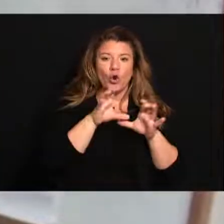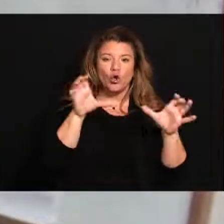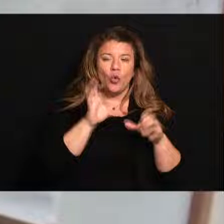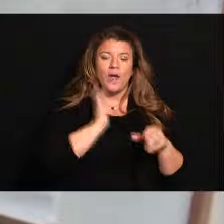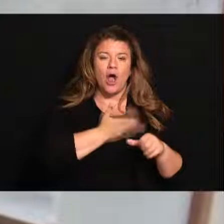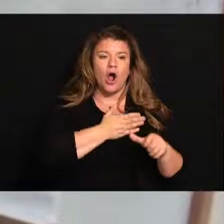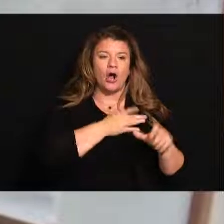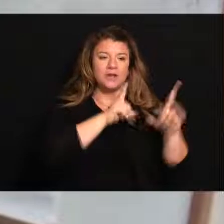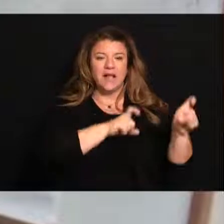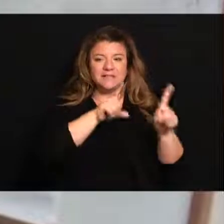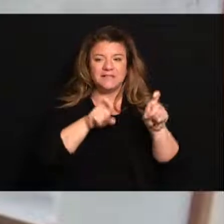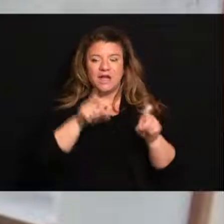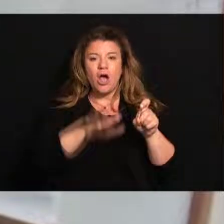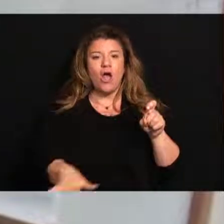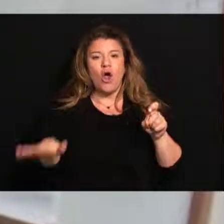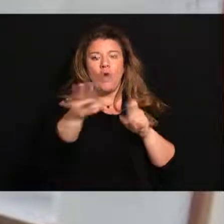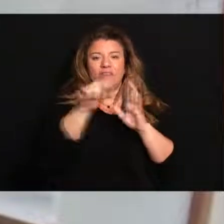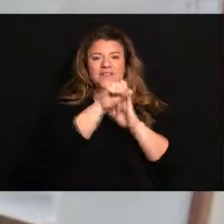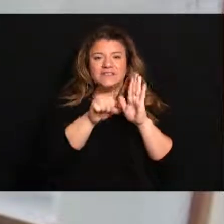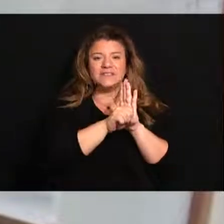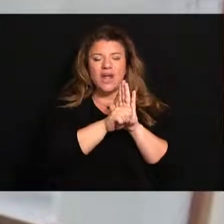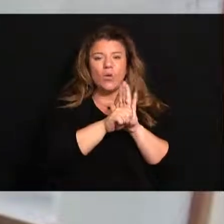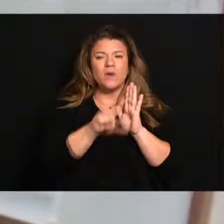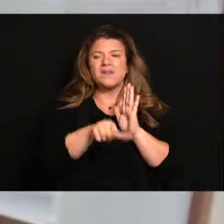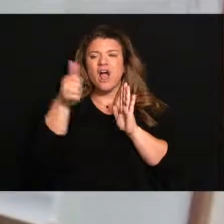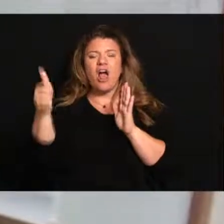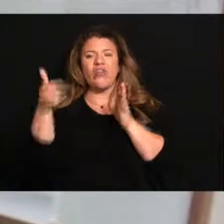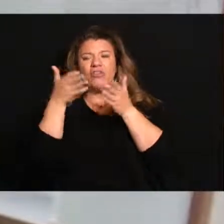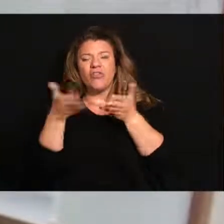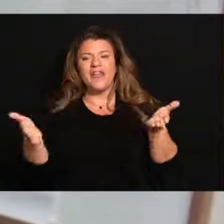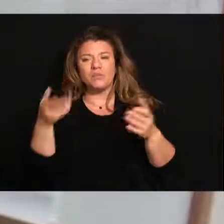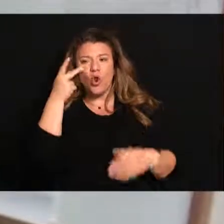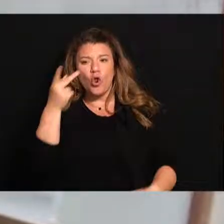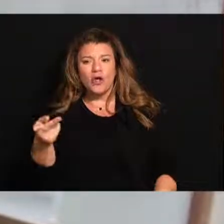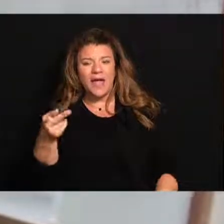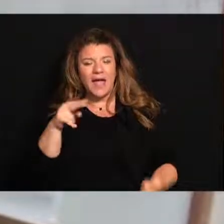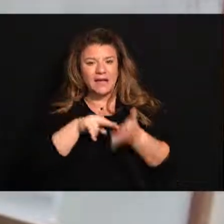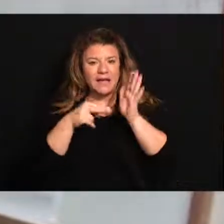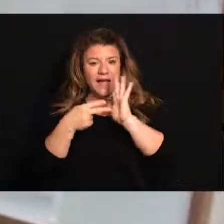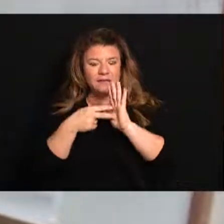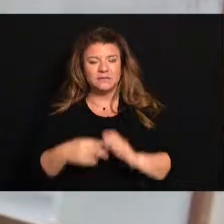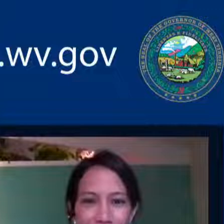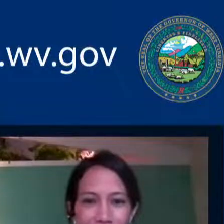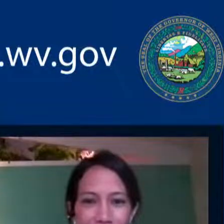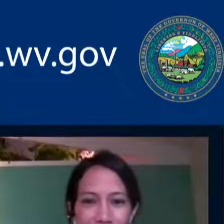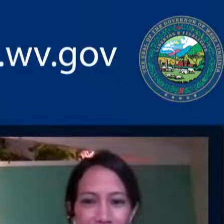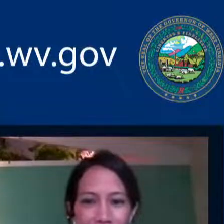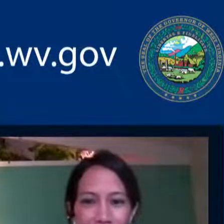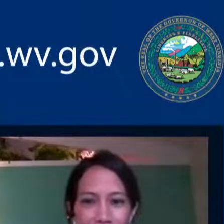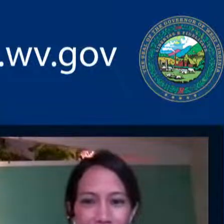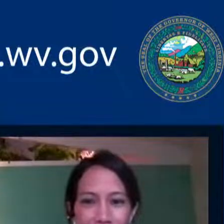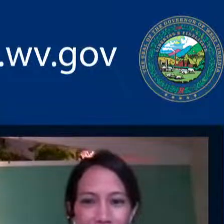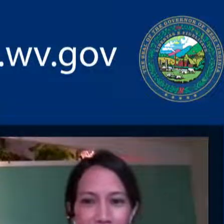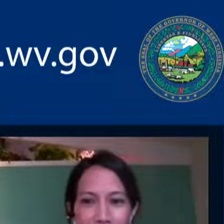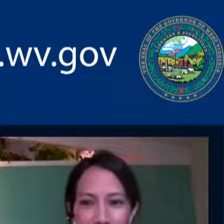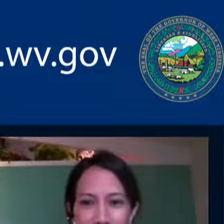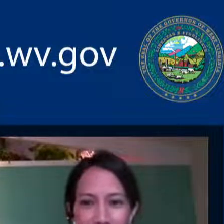testing around the state. What are the other metrics that we're looking at indicating? Thank you.